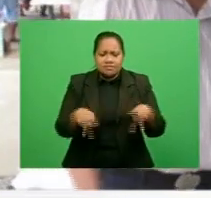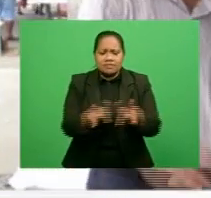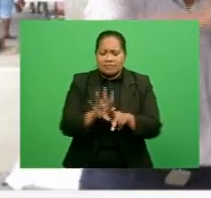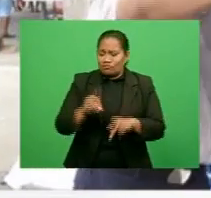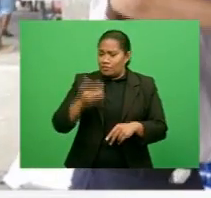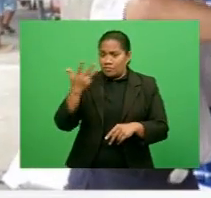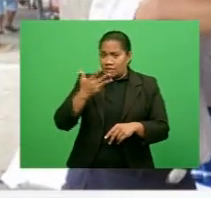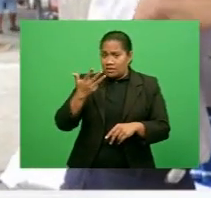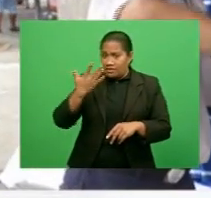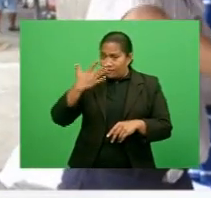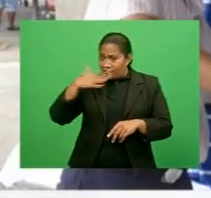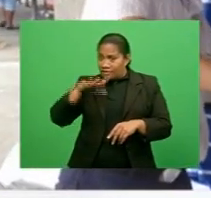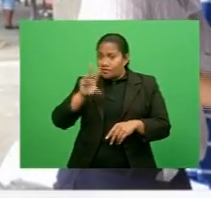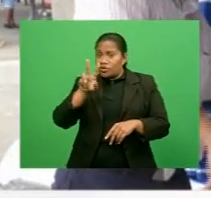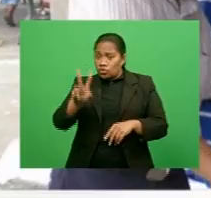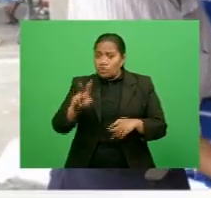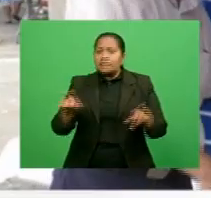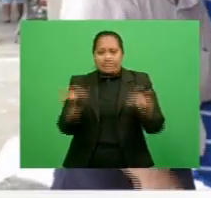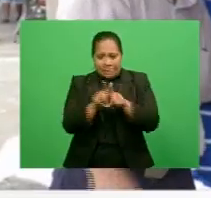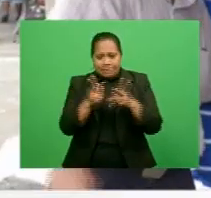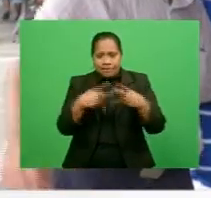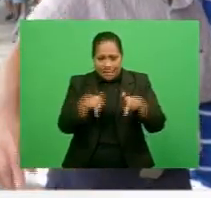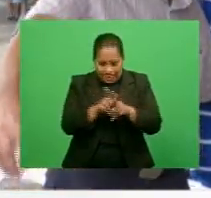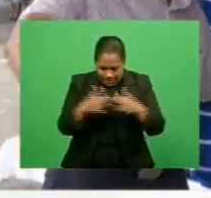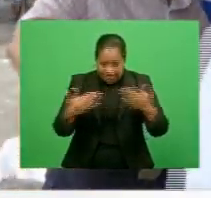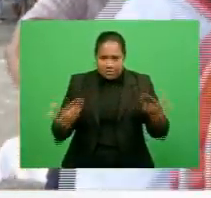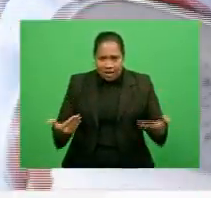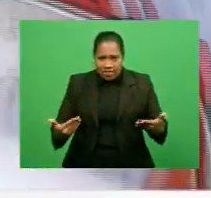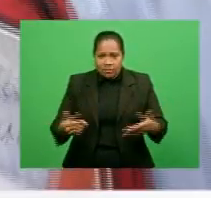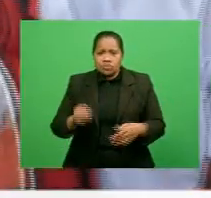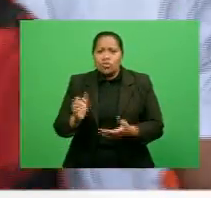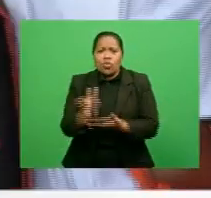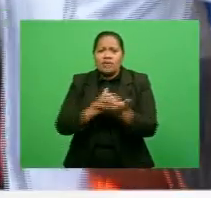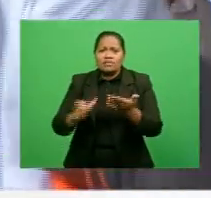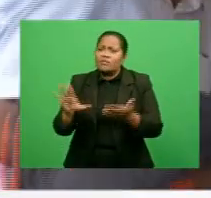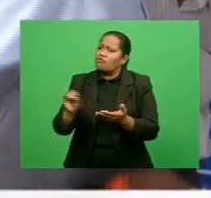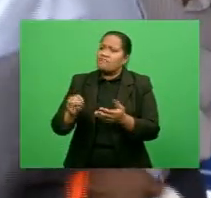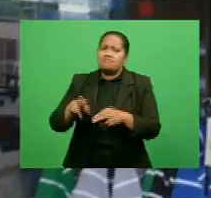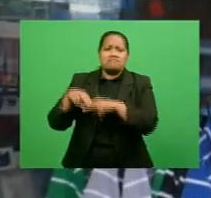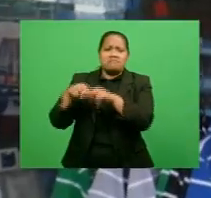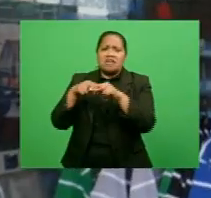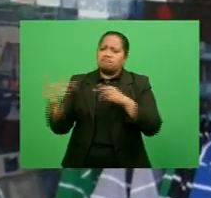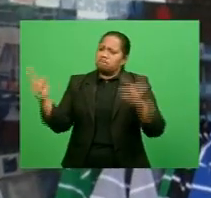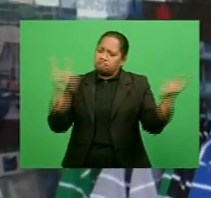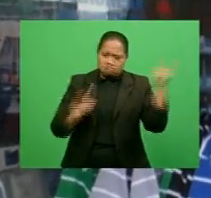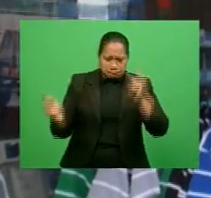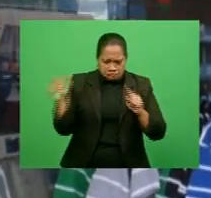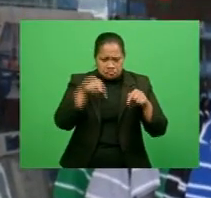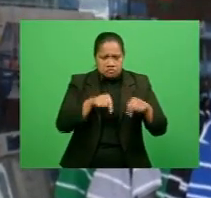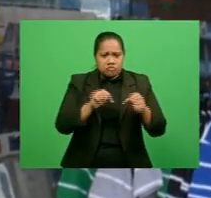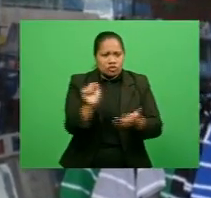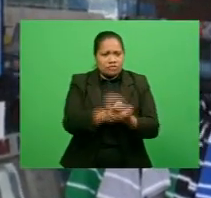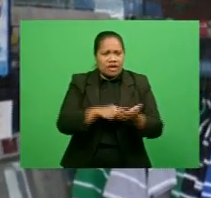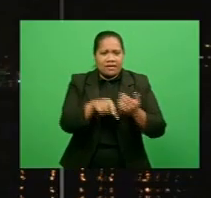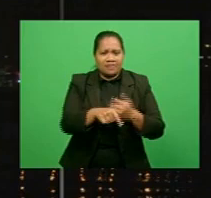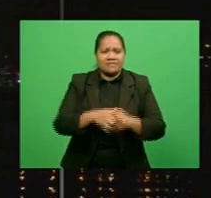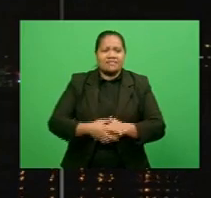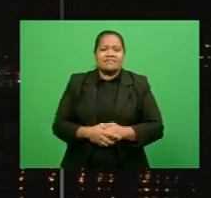1952, and they have customers coming in from around Fiji to buy their clothes. Ritika Pratap, FBC